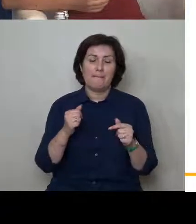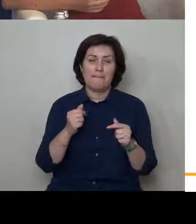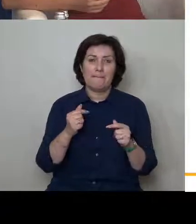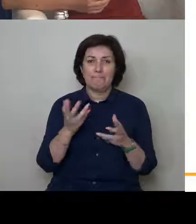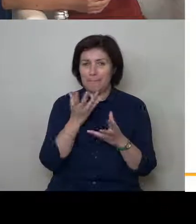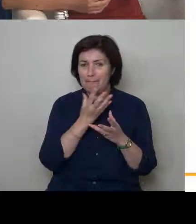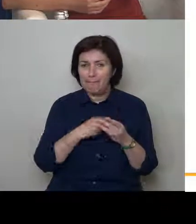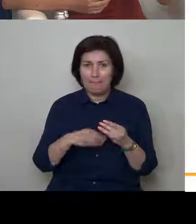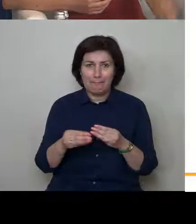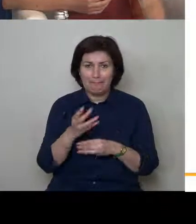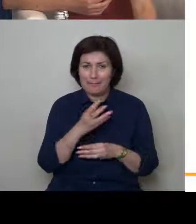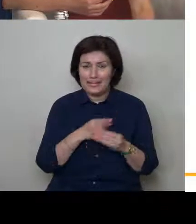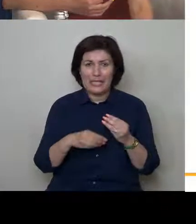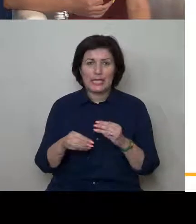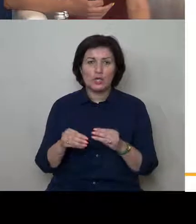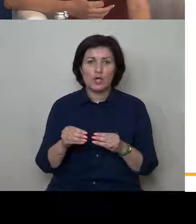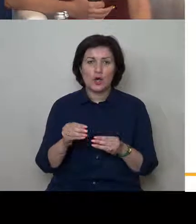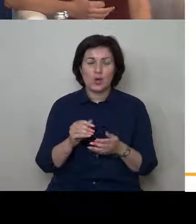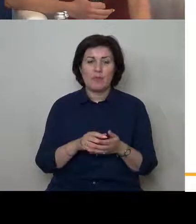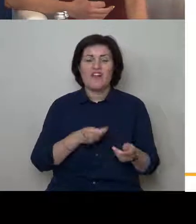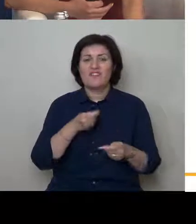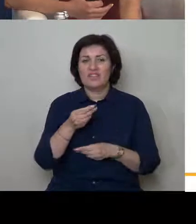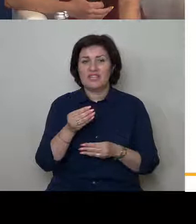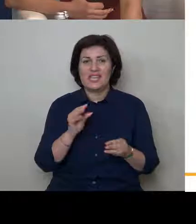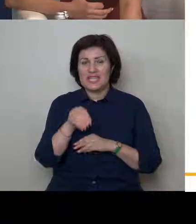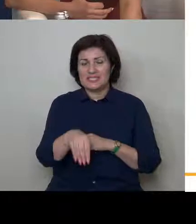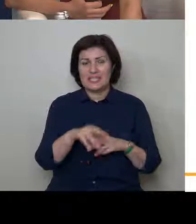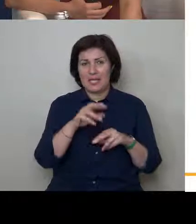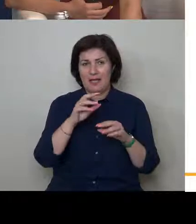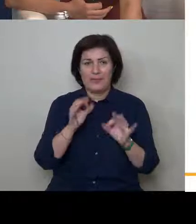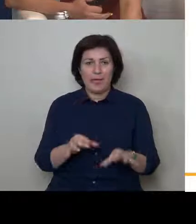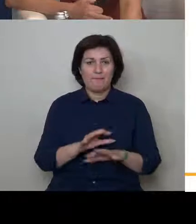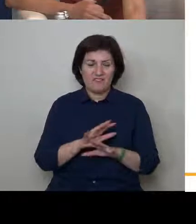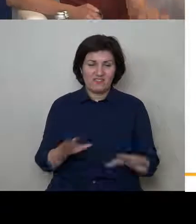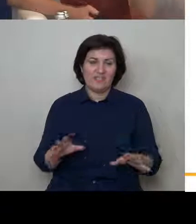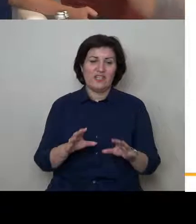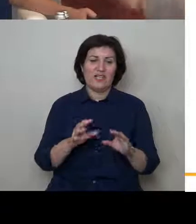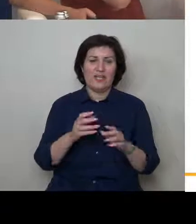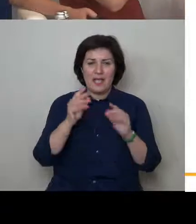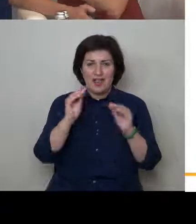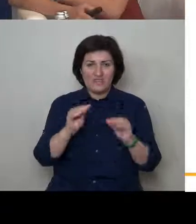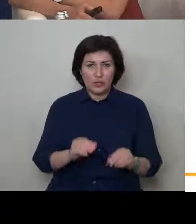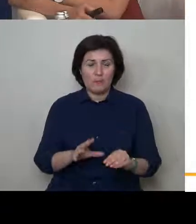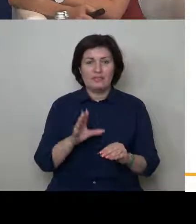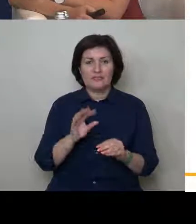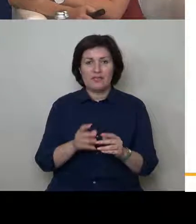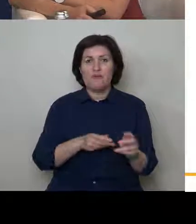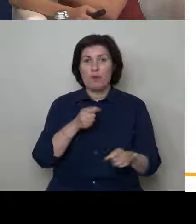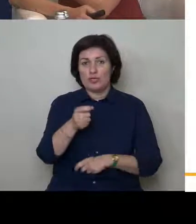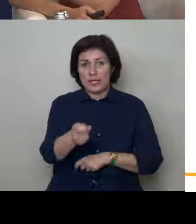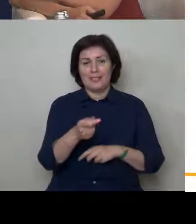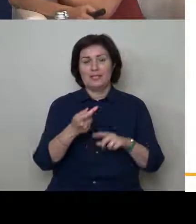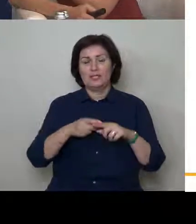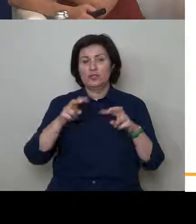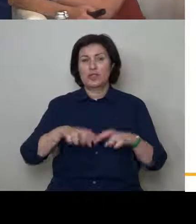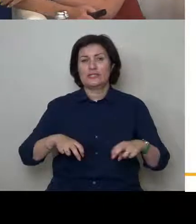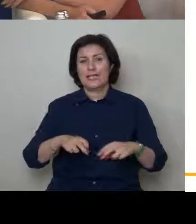registration of the candidates to this are also preserved by the CEC, and for